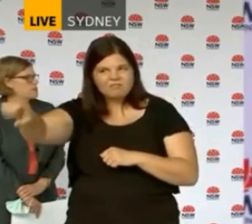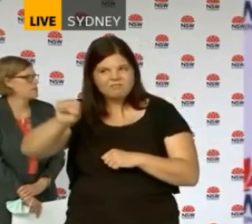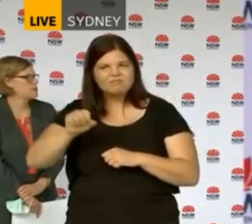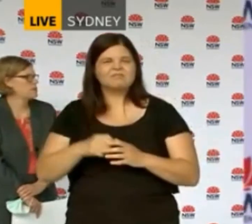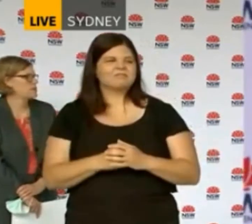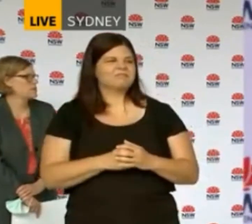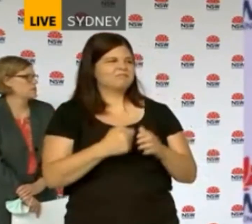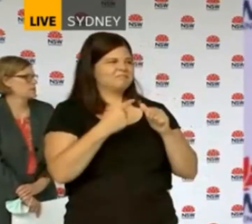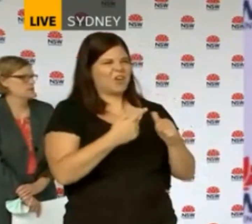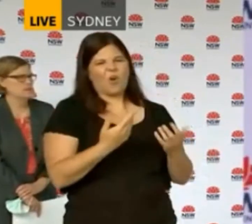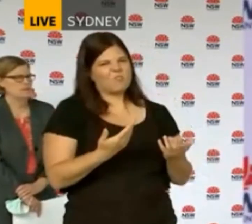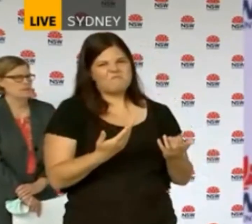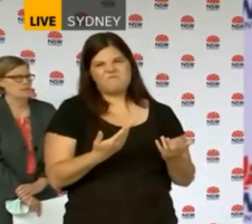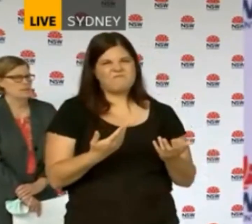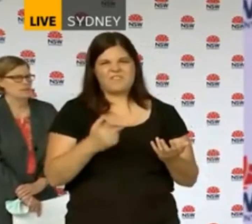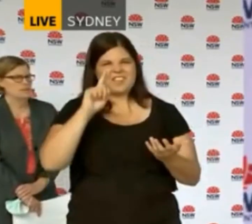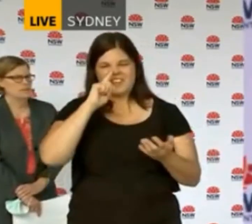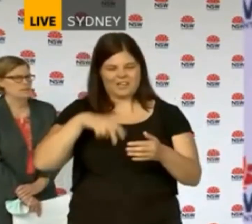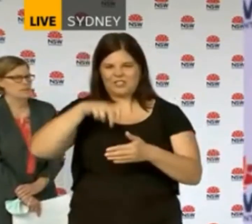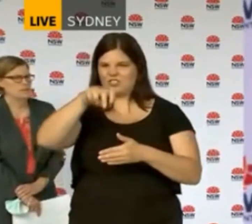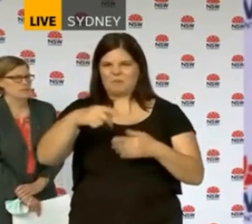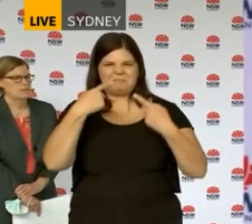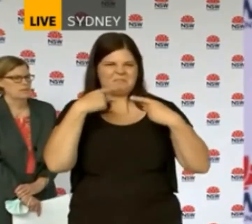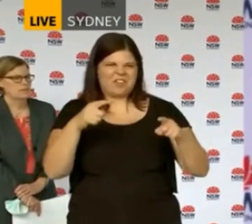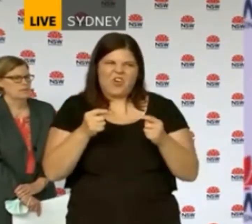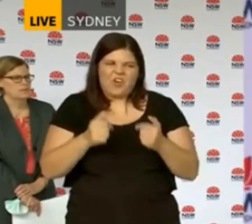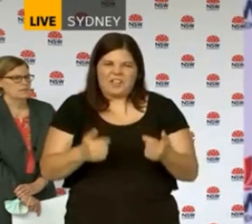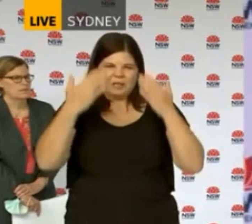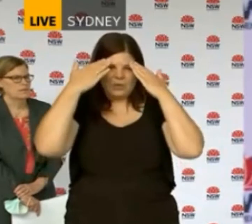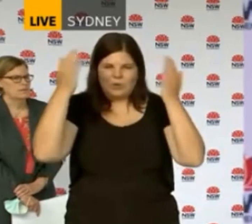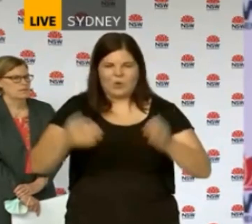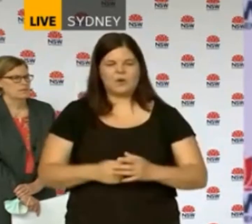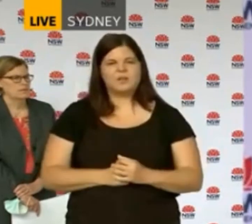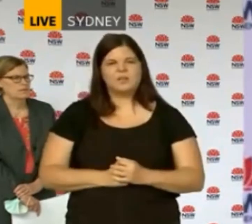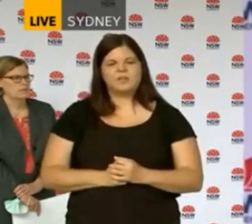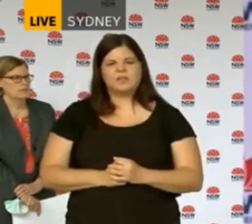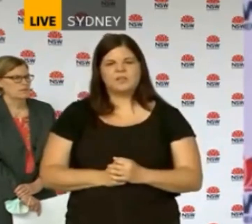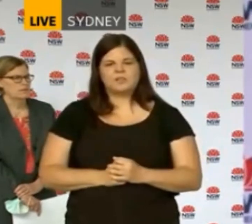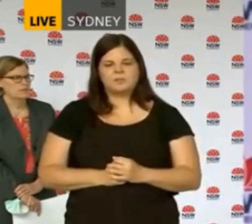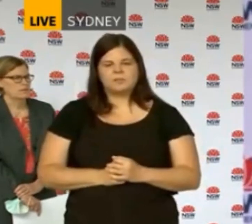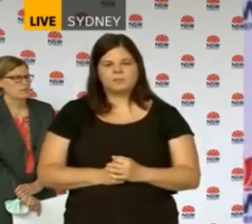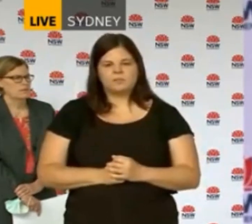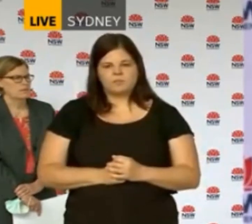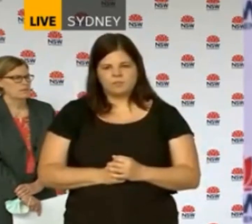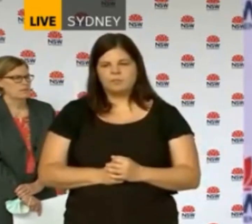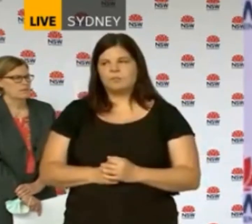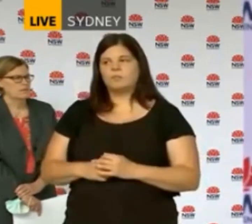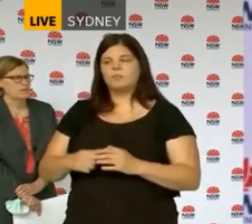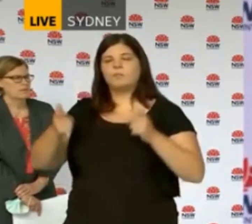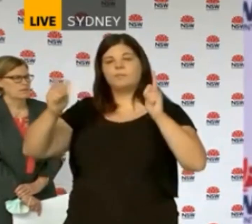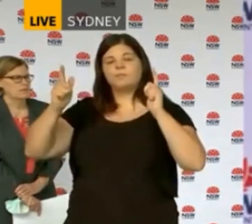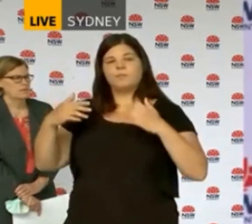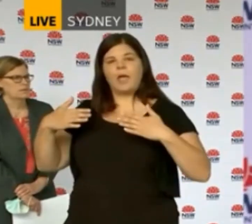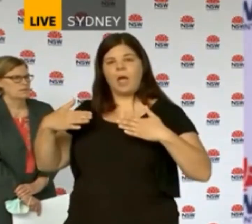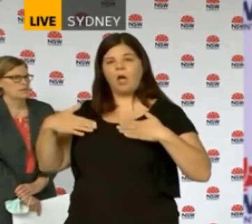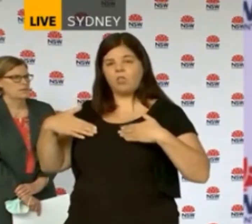Look, it's too early to make any of those sorts of pronouncements. What I would say is that public health officials have worked very